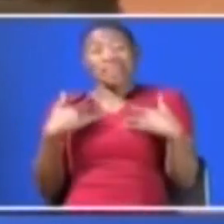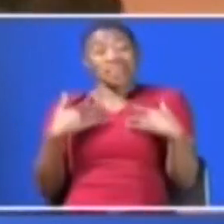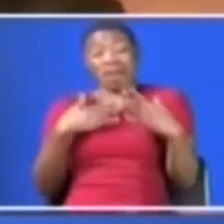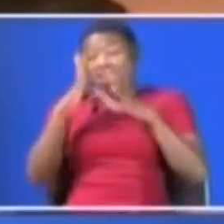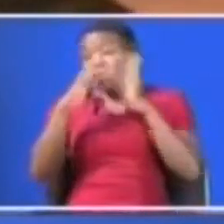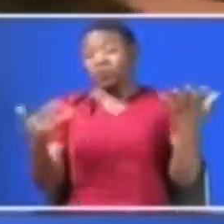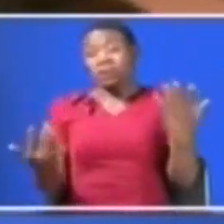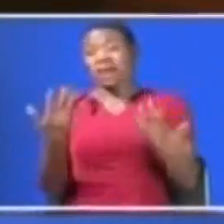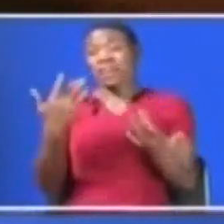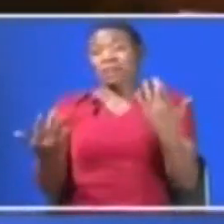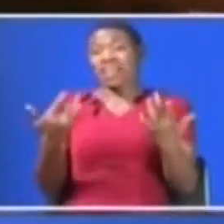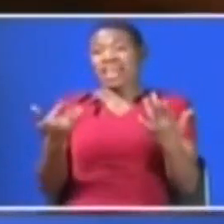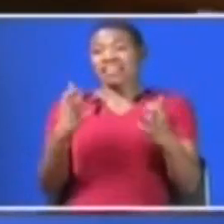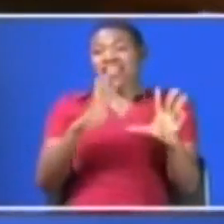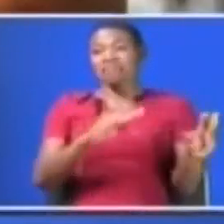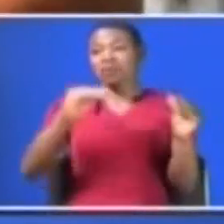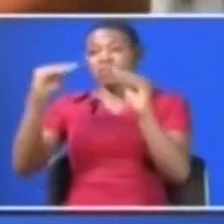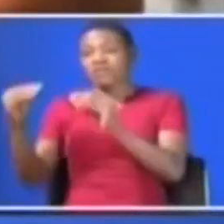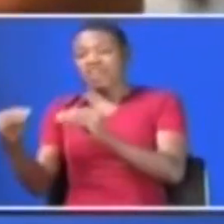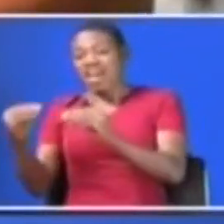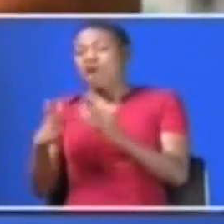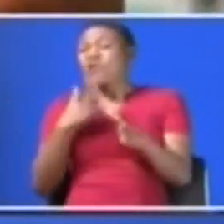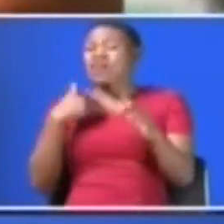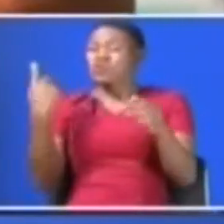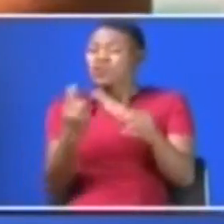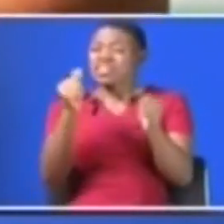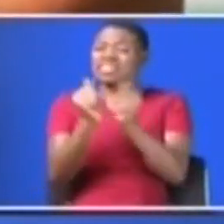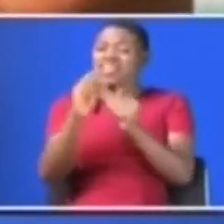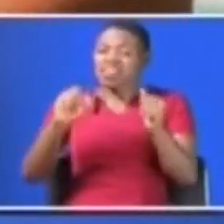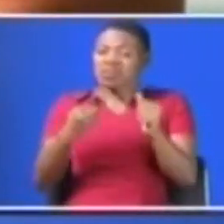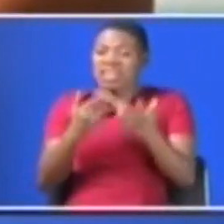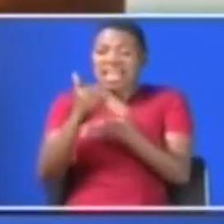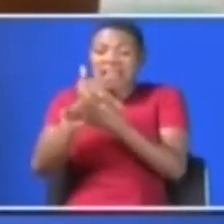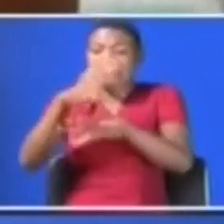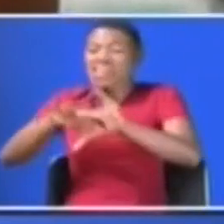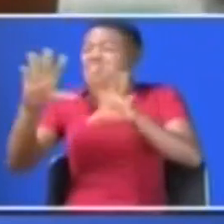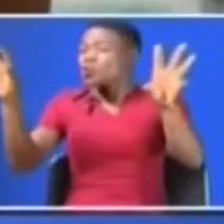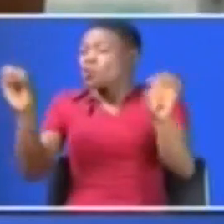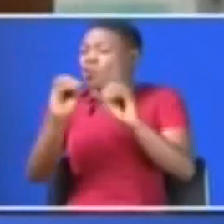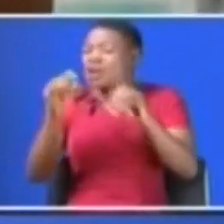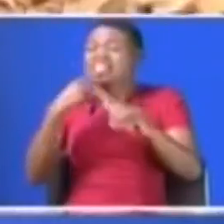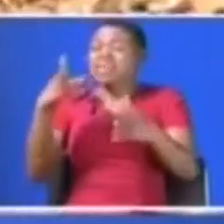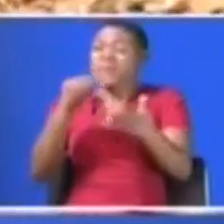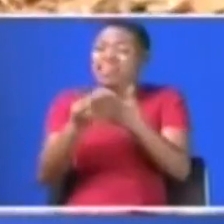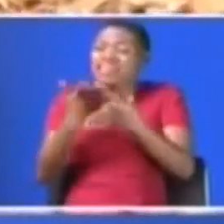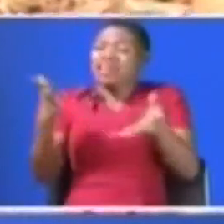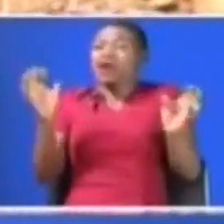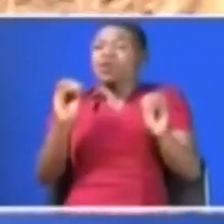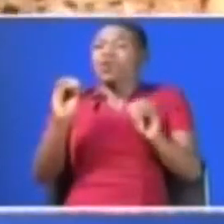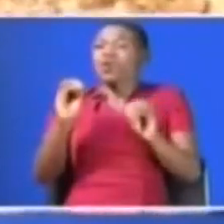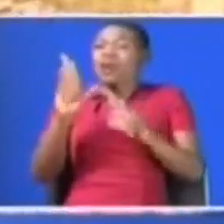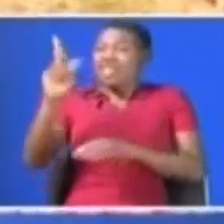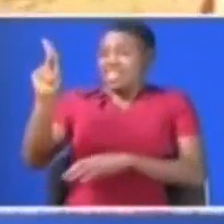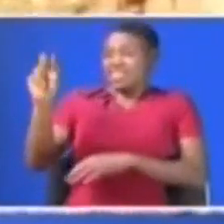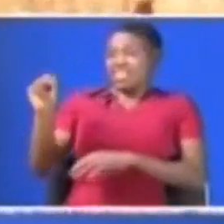kibiri, tu nikaamia huku. Nikataka only 10,000, sikusaidika. Hakuna, masema pesa hakuna. KTN News reached